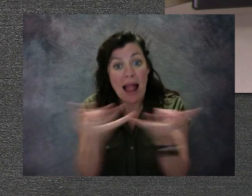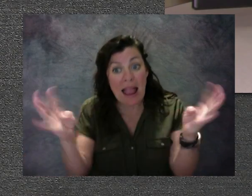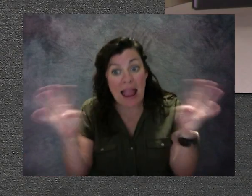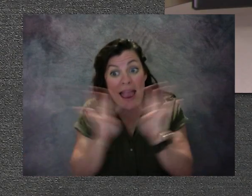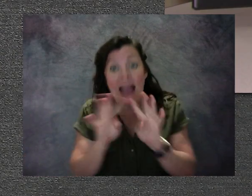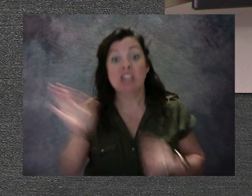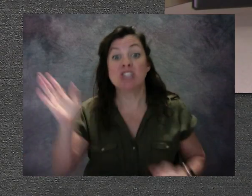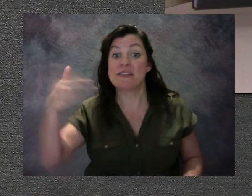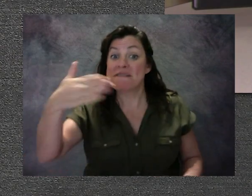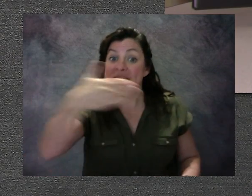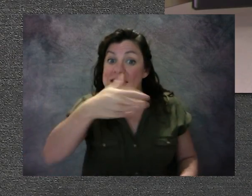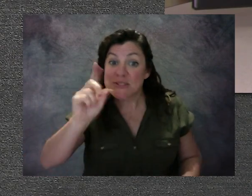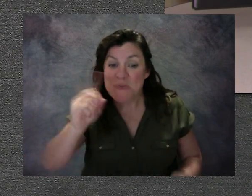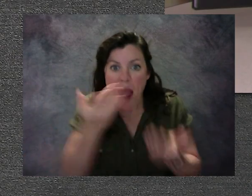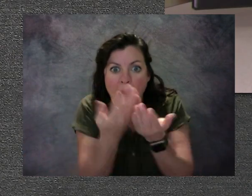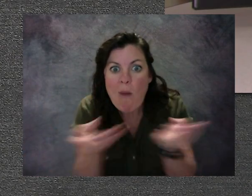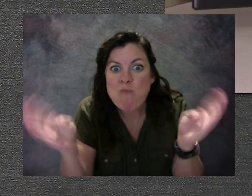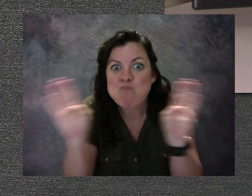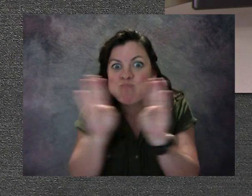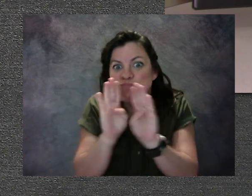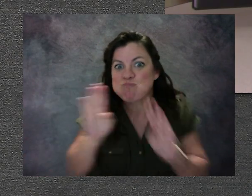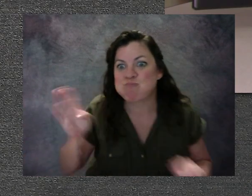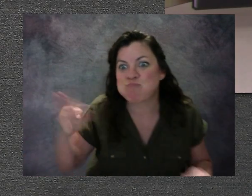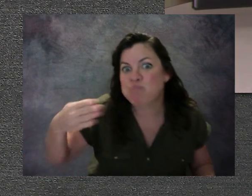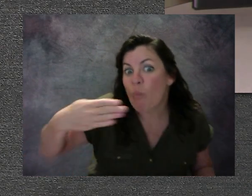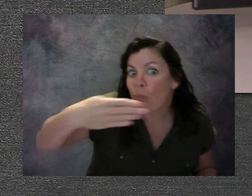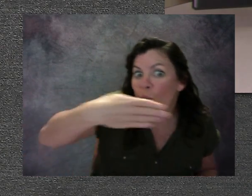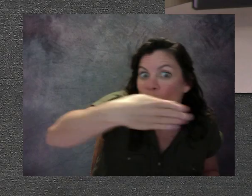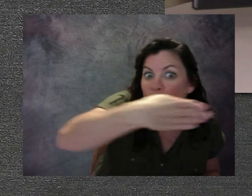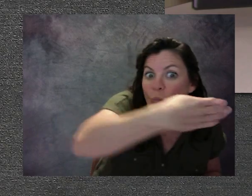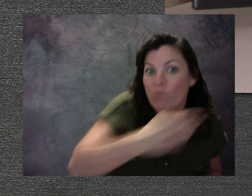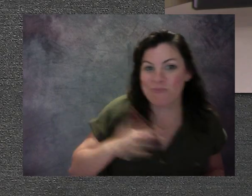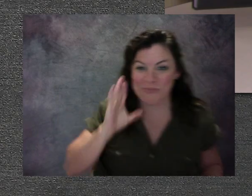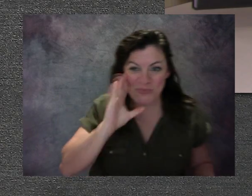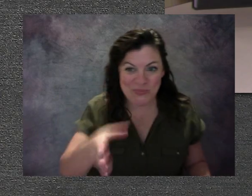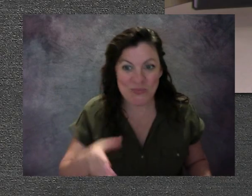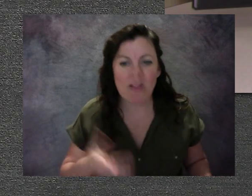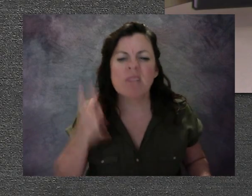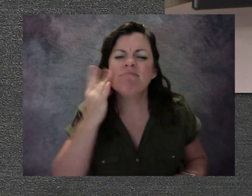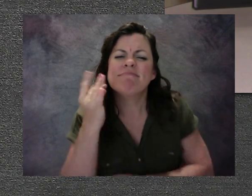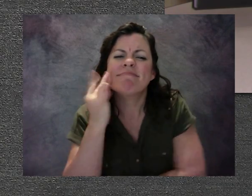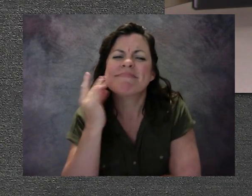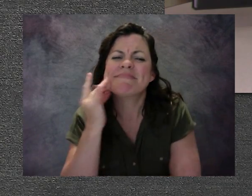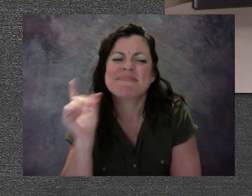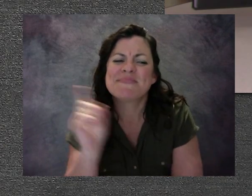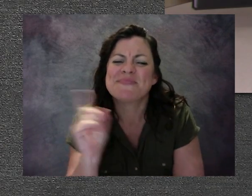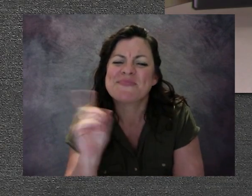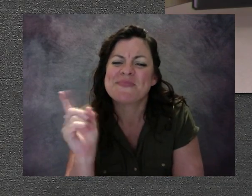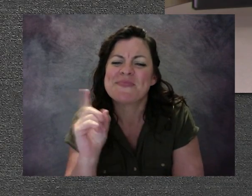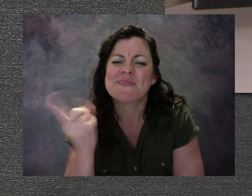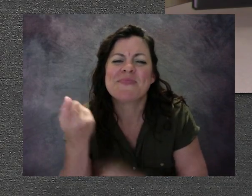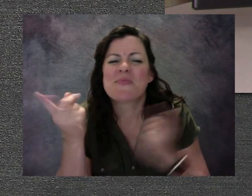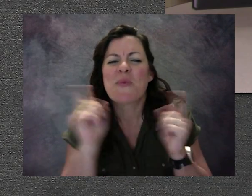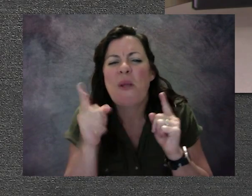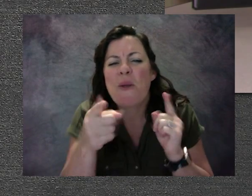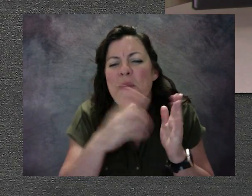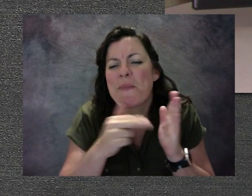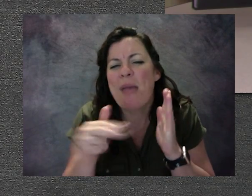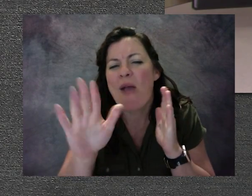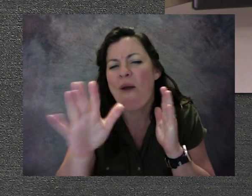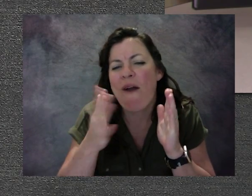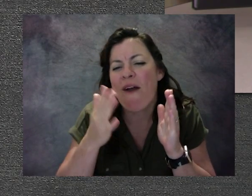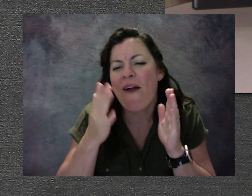aquarium? Where might you put a cat if you did a cat? Well, maybe he was in a cat